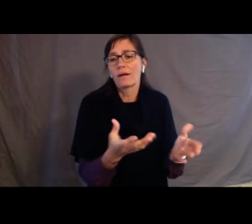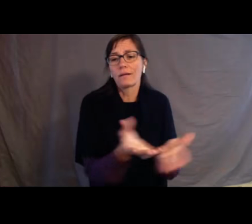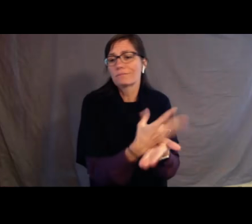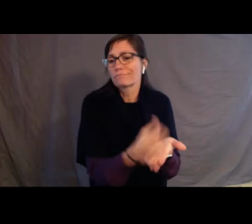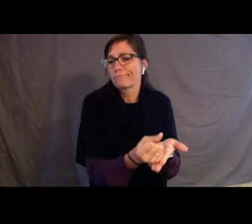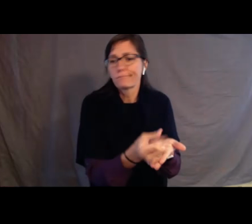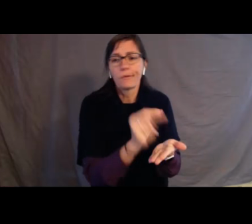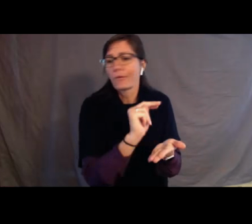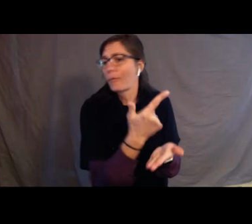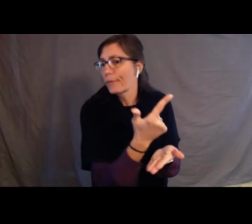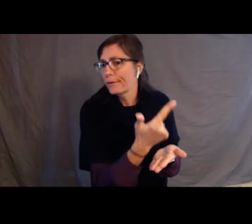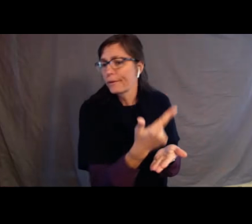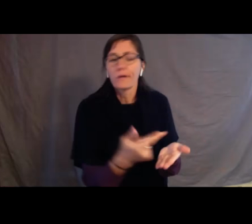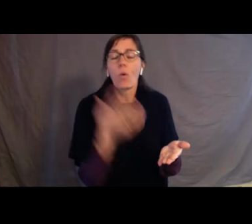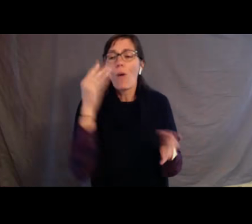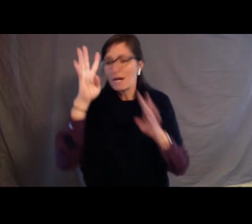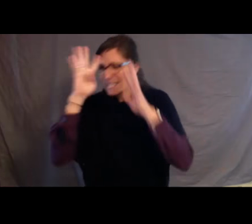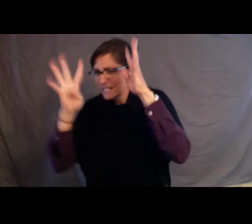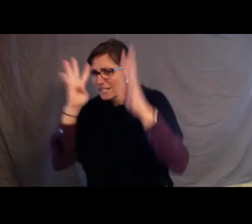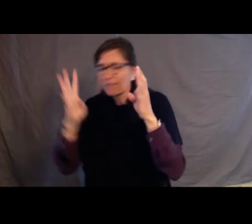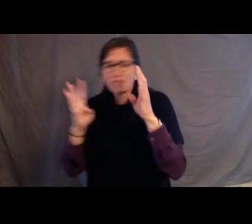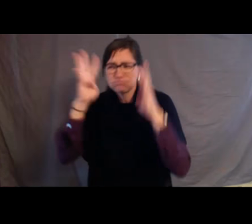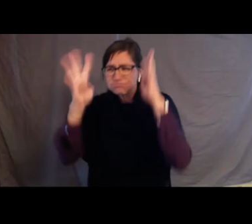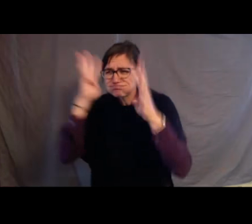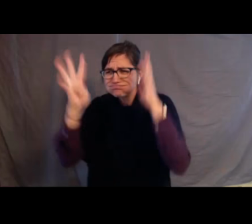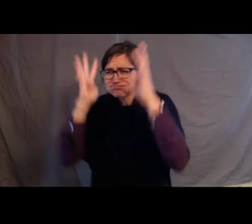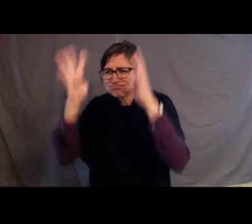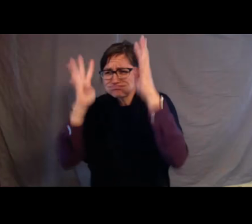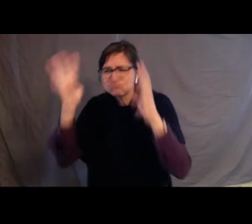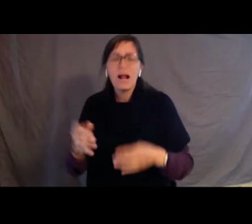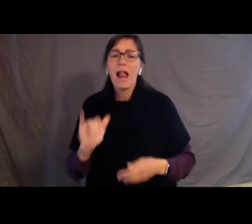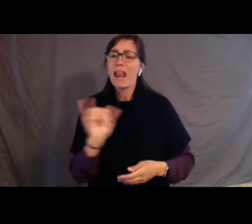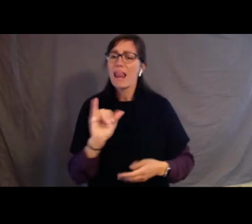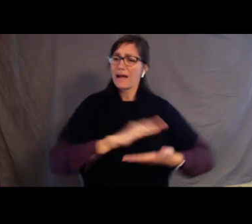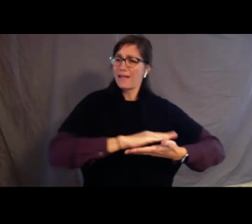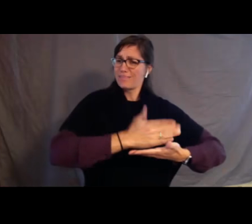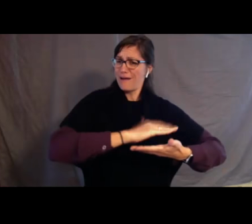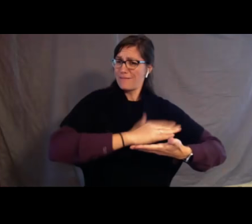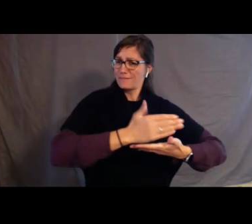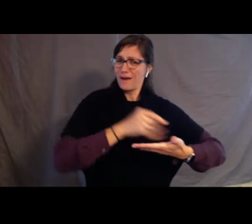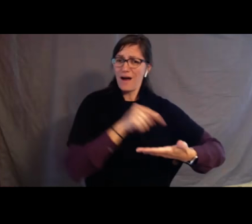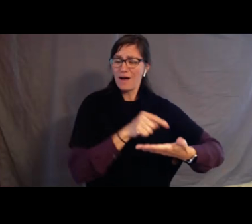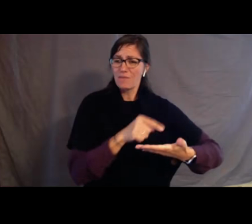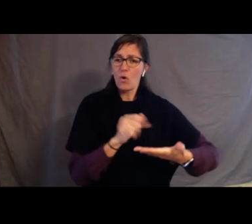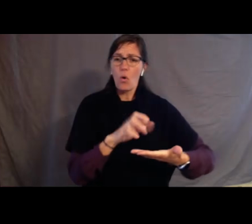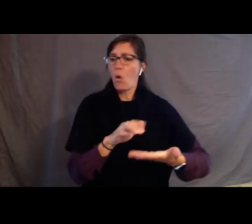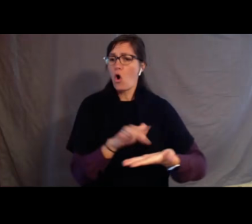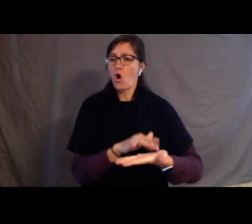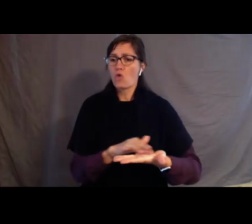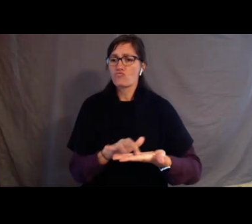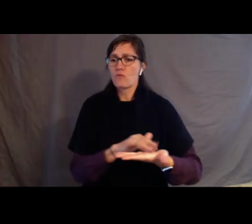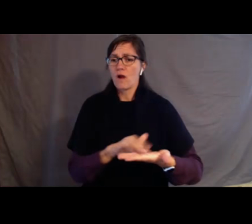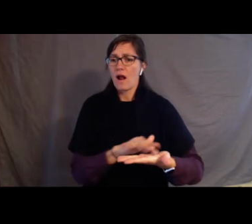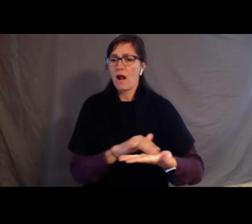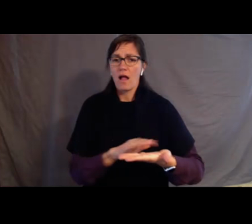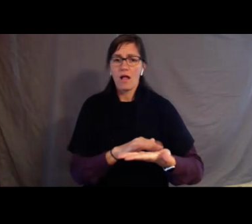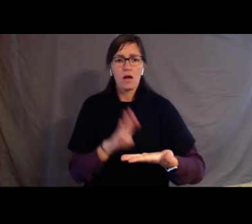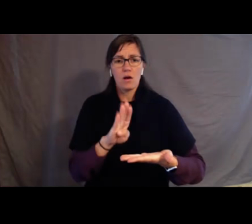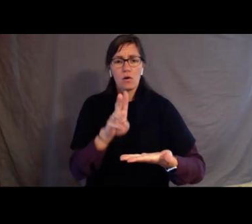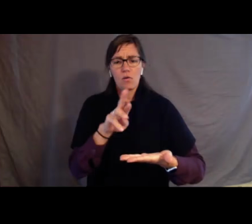based on innovation. But certainly we look at things like a laptop or braillers that have